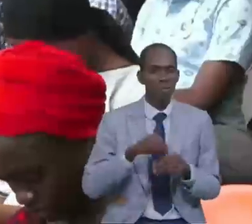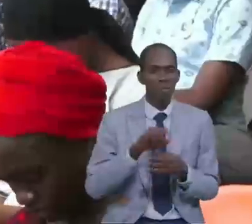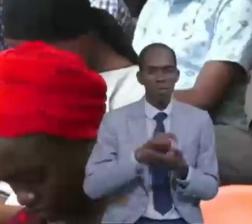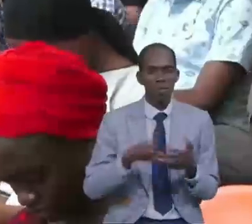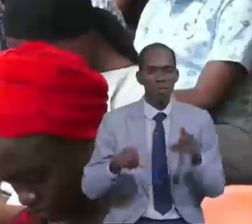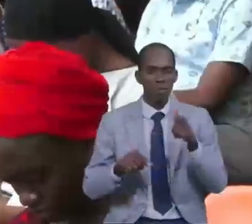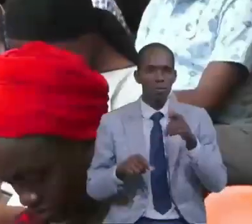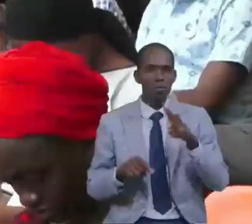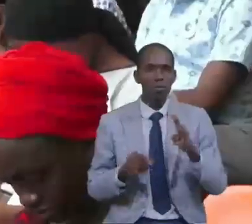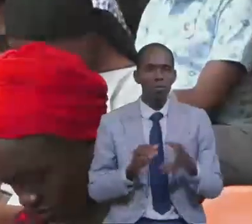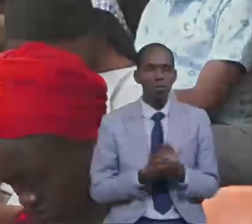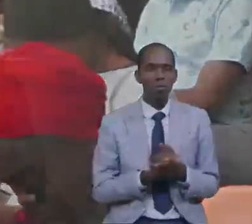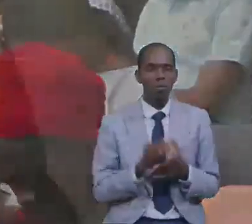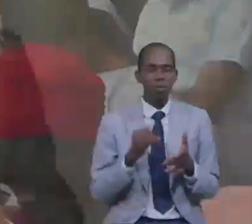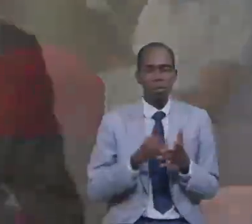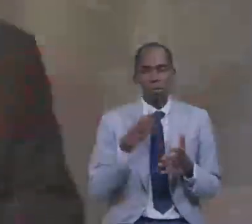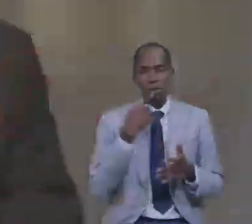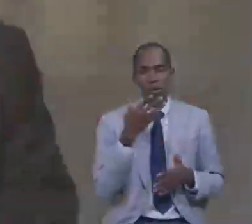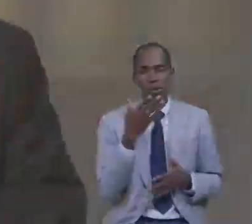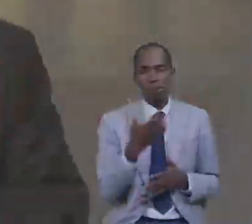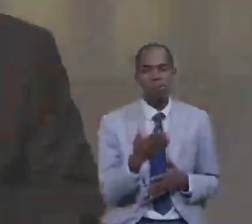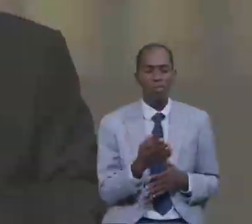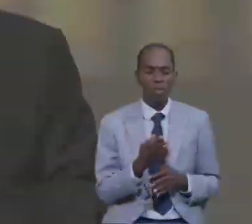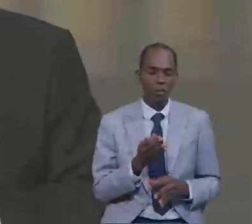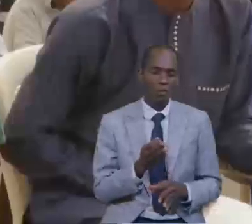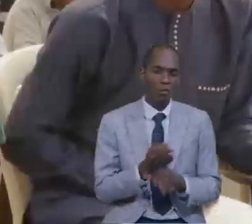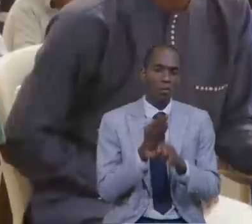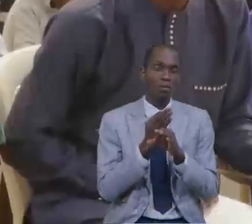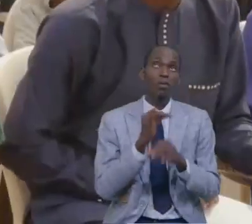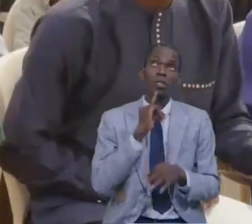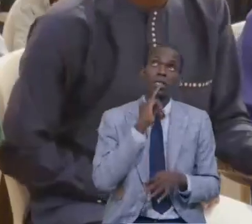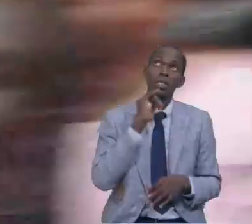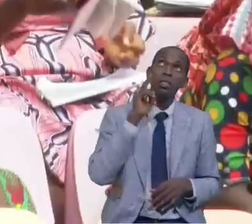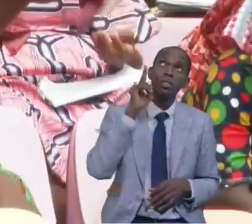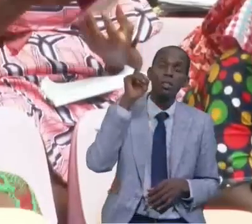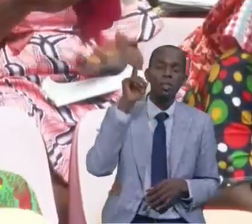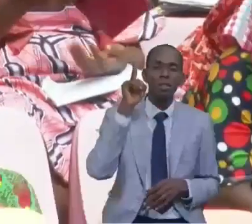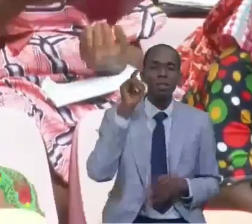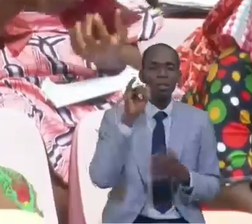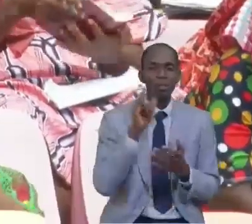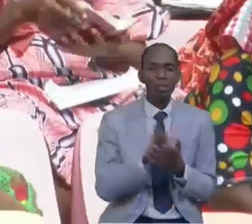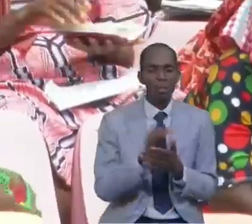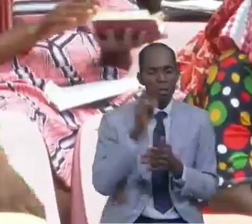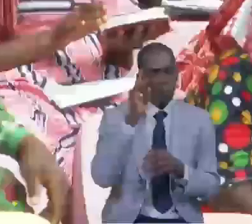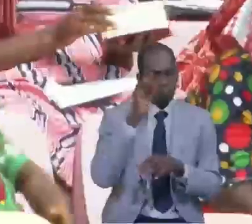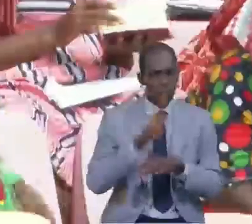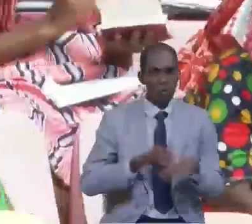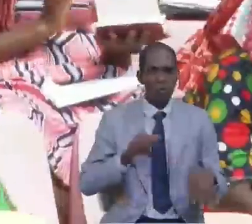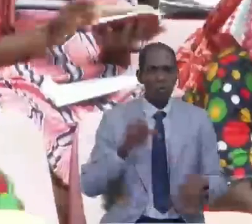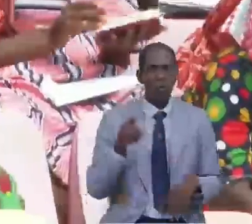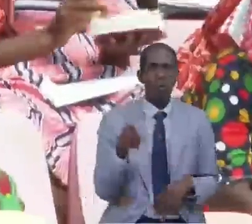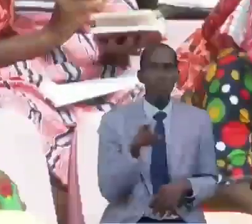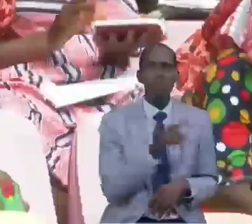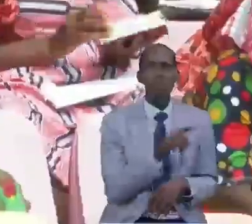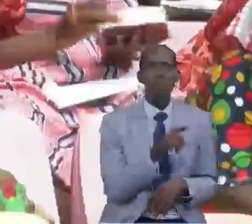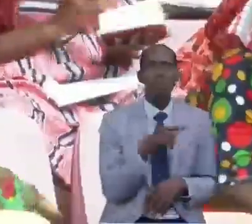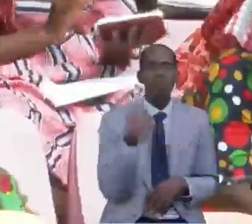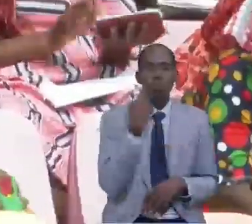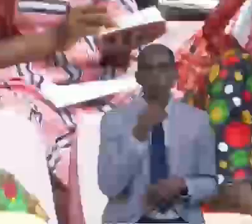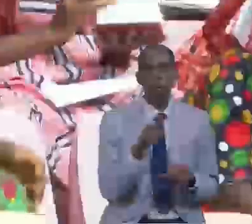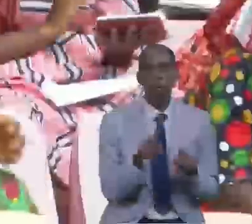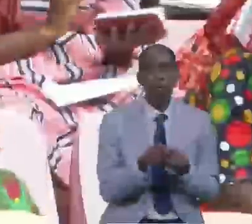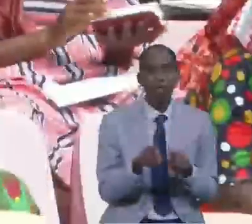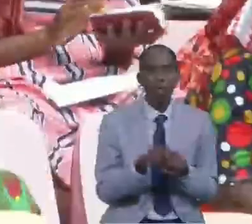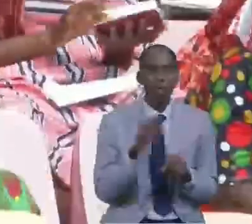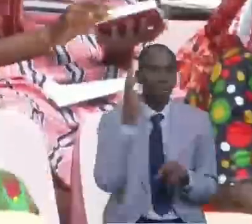you, who also will do it. He will do it. I said he